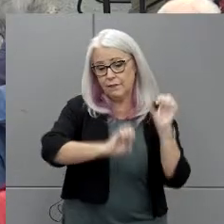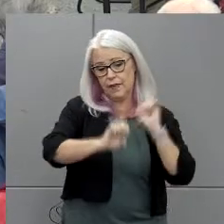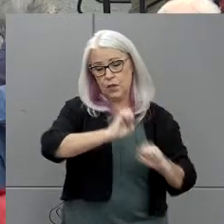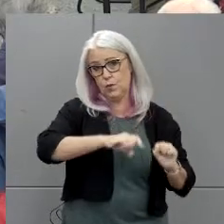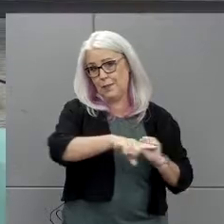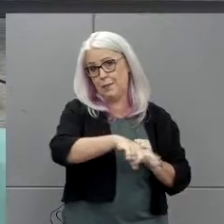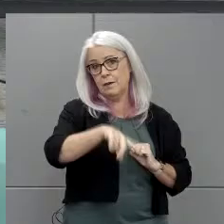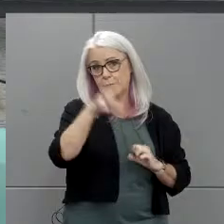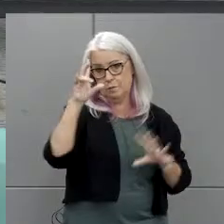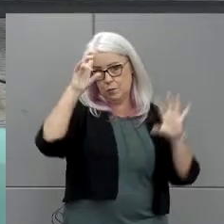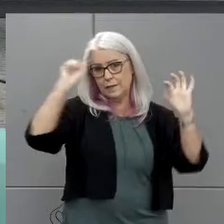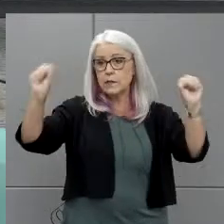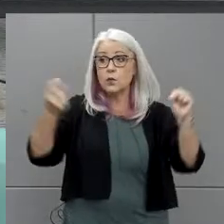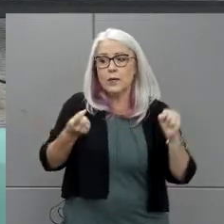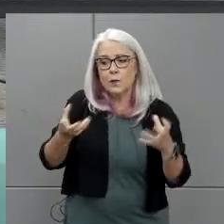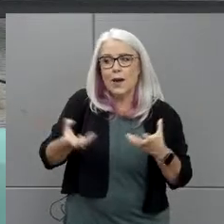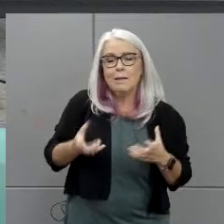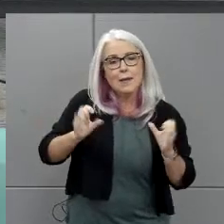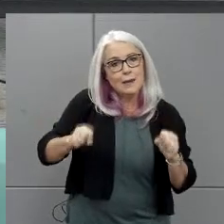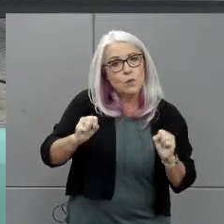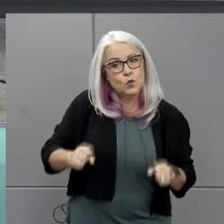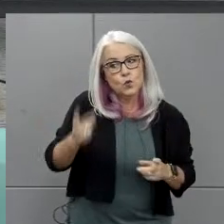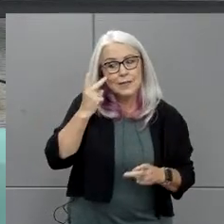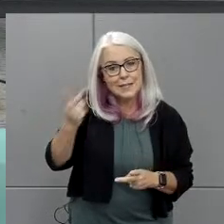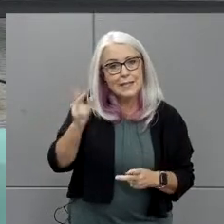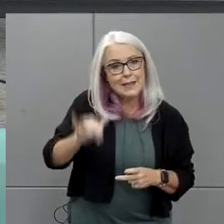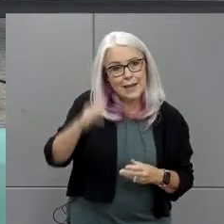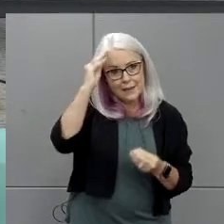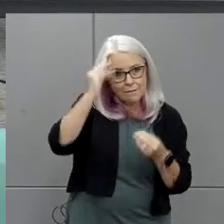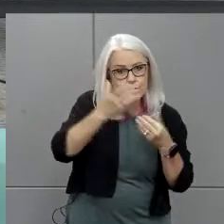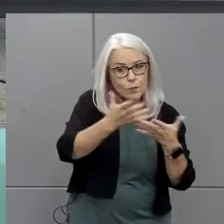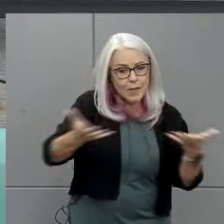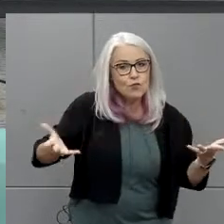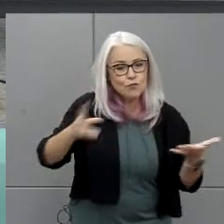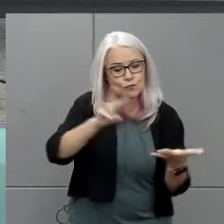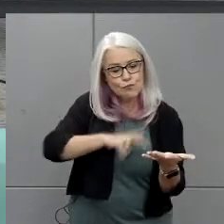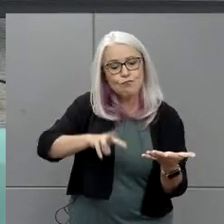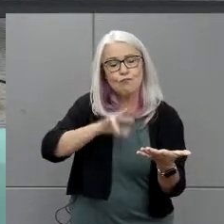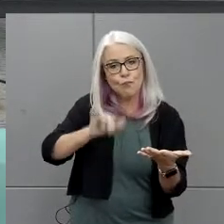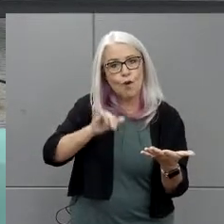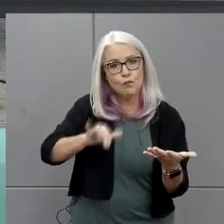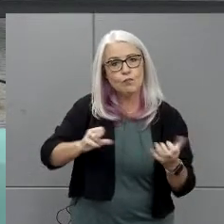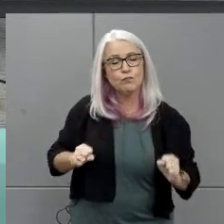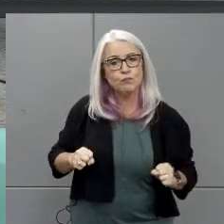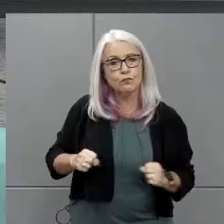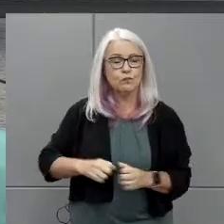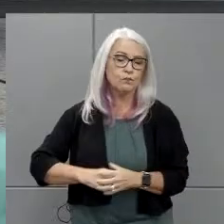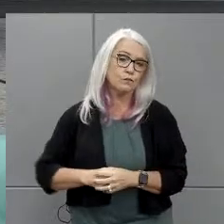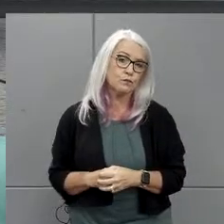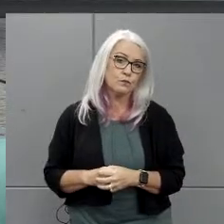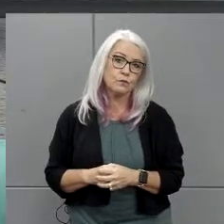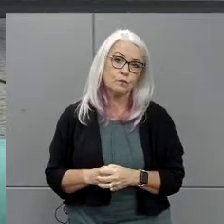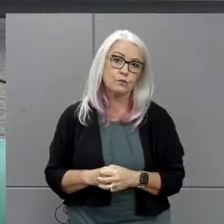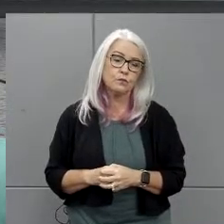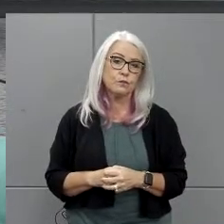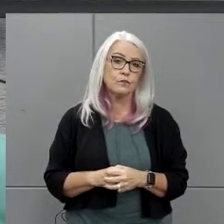able to see that language and that data as well. And then it was mentioned by